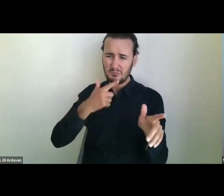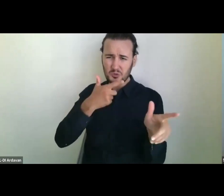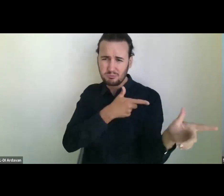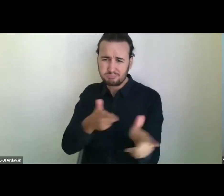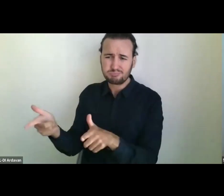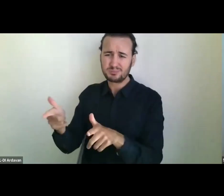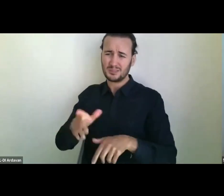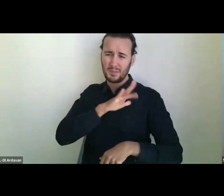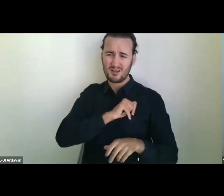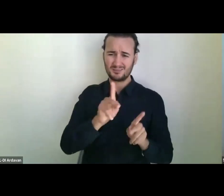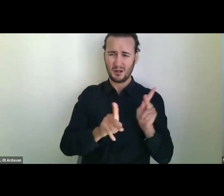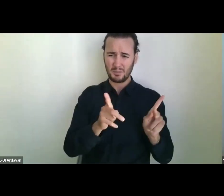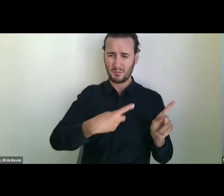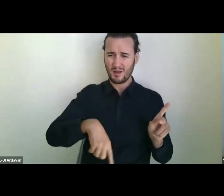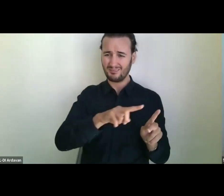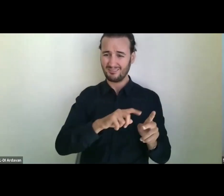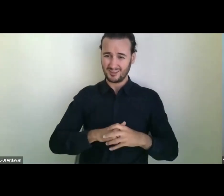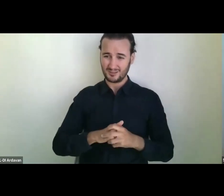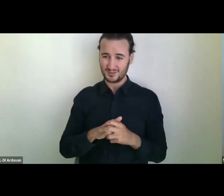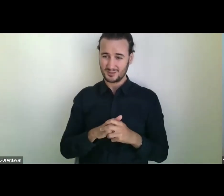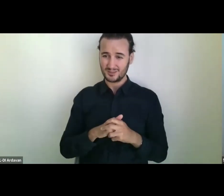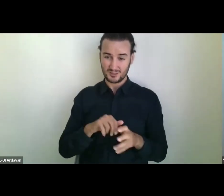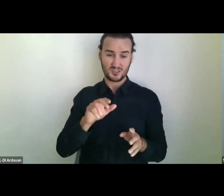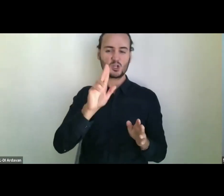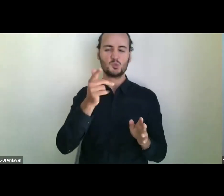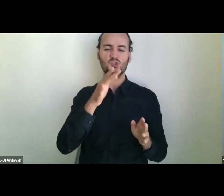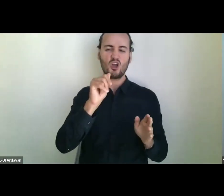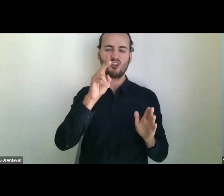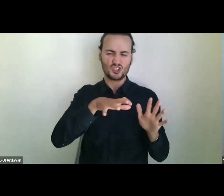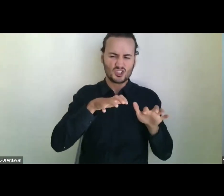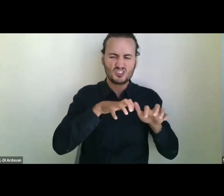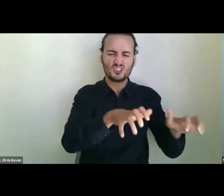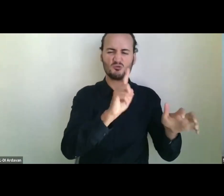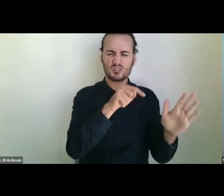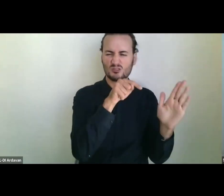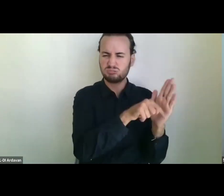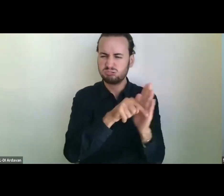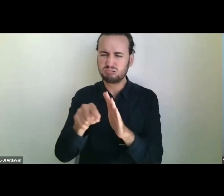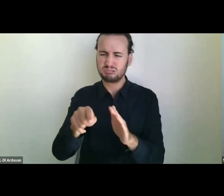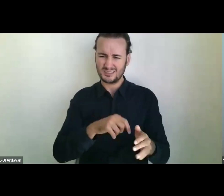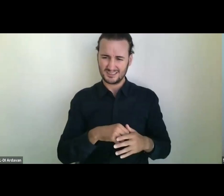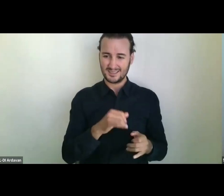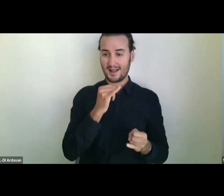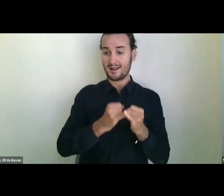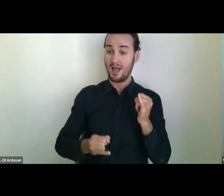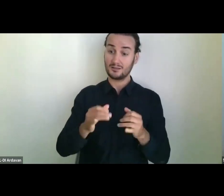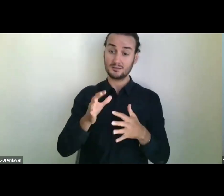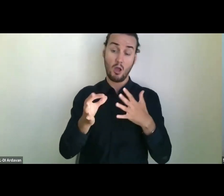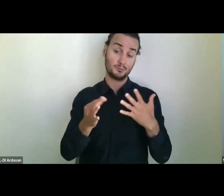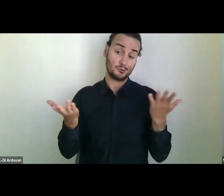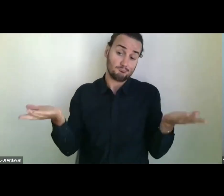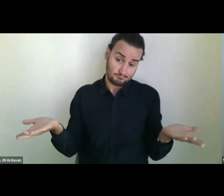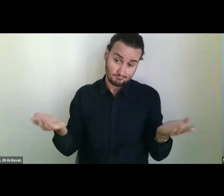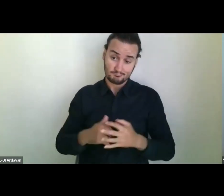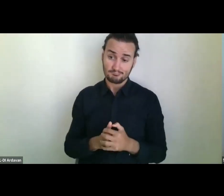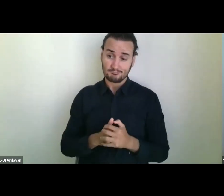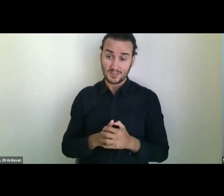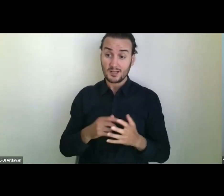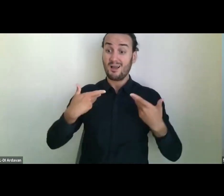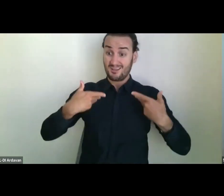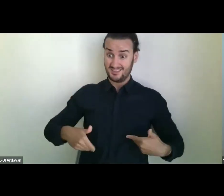out eugenics through genocide as their last resort. So as a disabled person who is